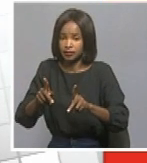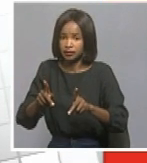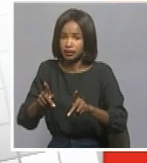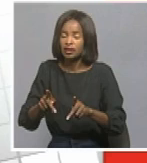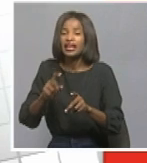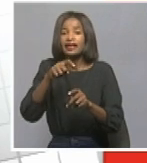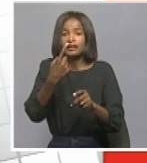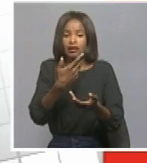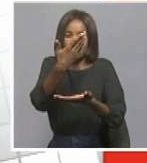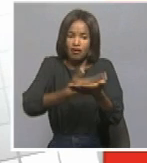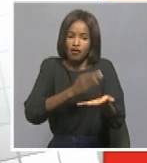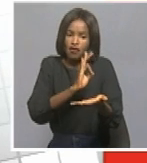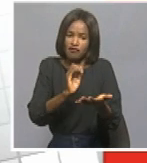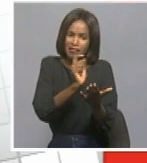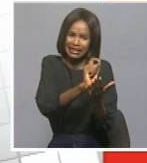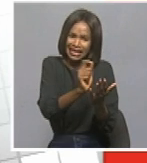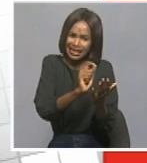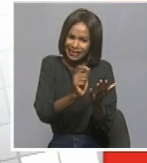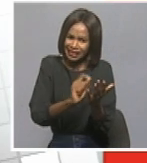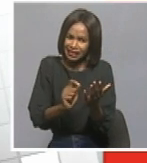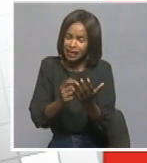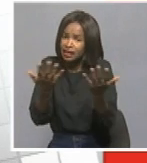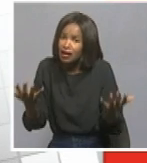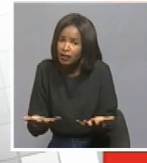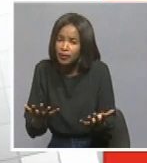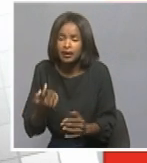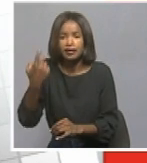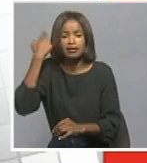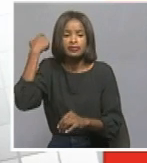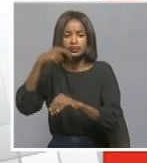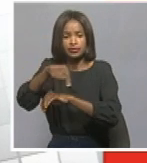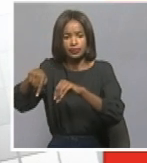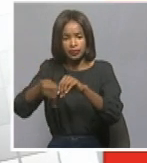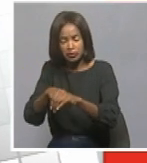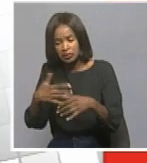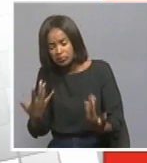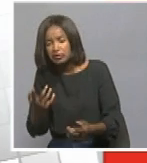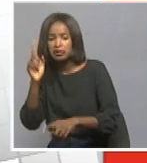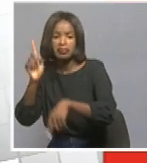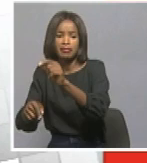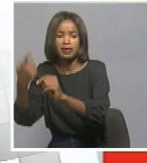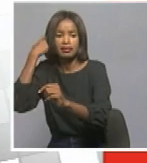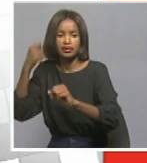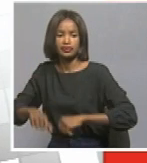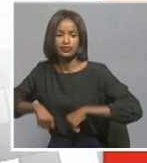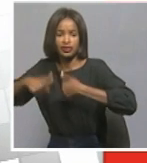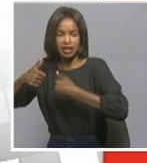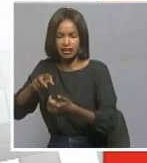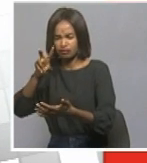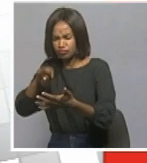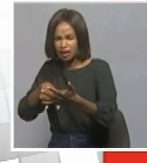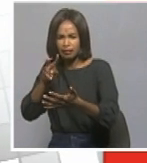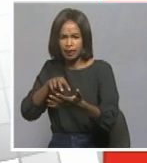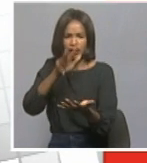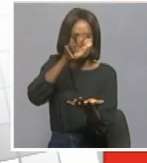need to complete, and we at the Ministry of Home Affairs or Health and Social Services will then approve that, and then